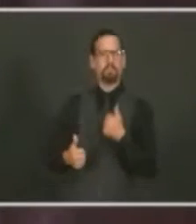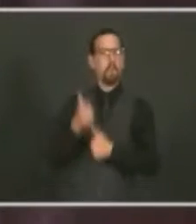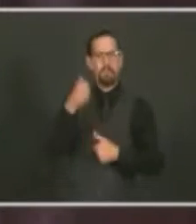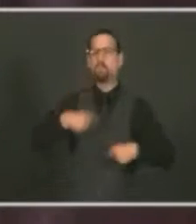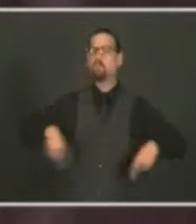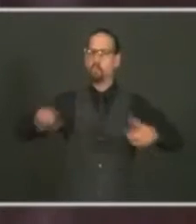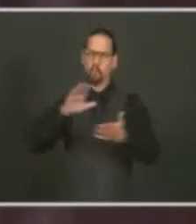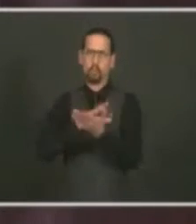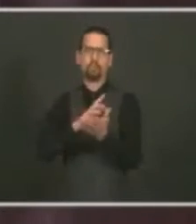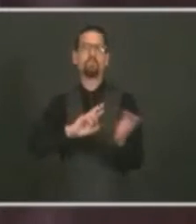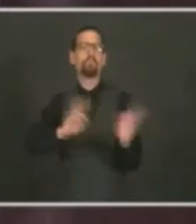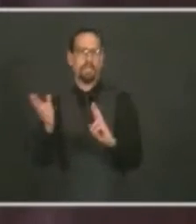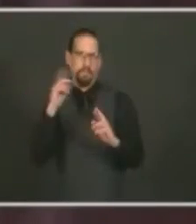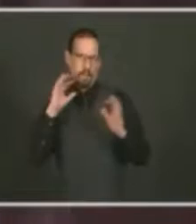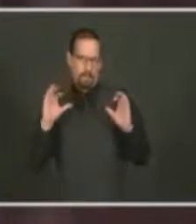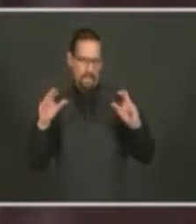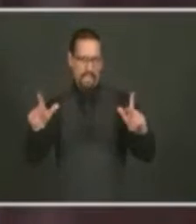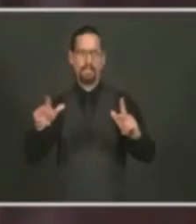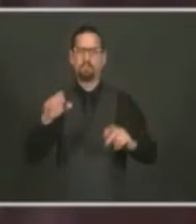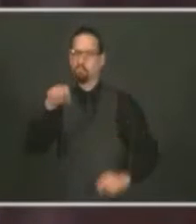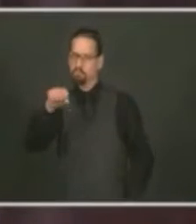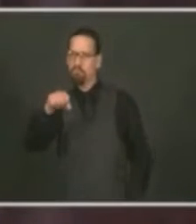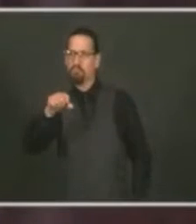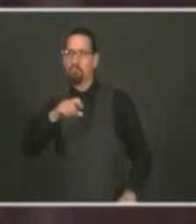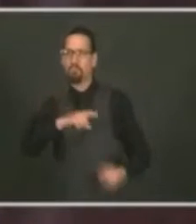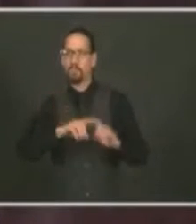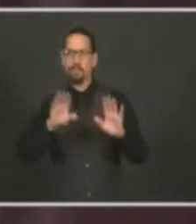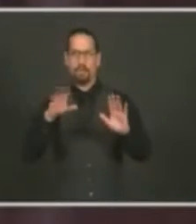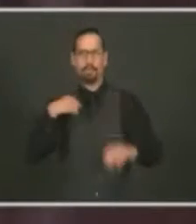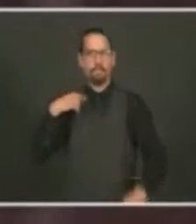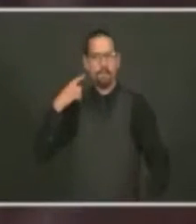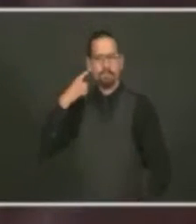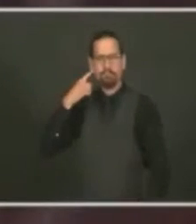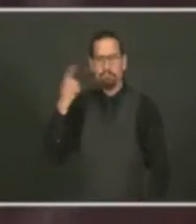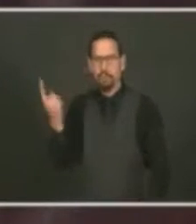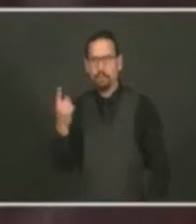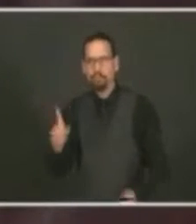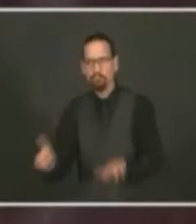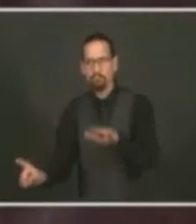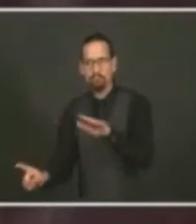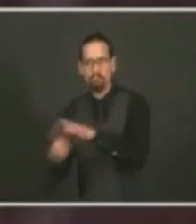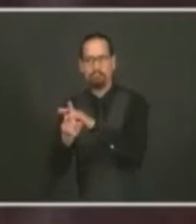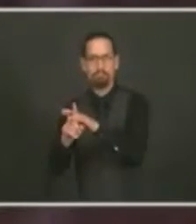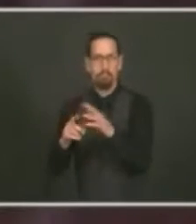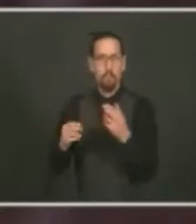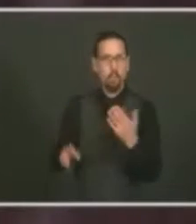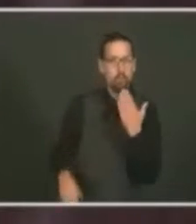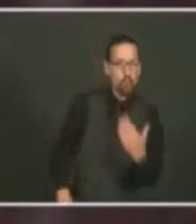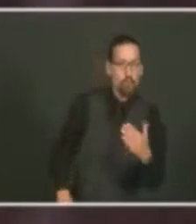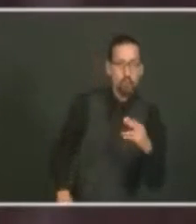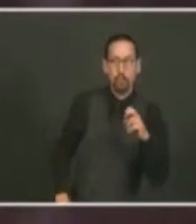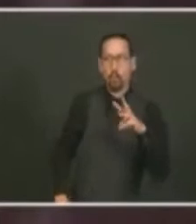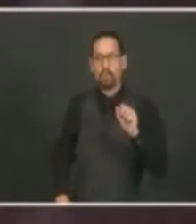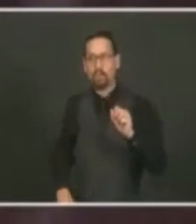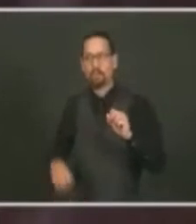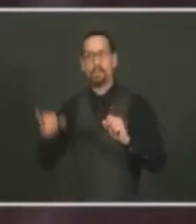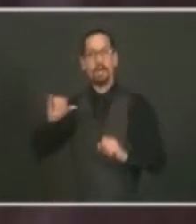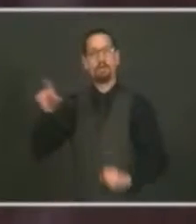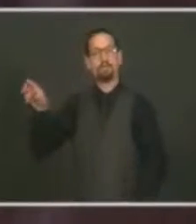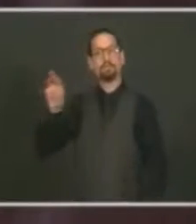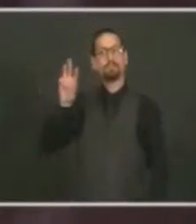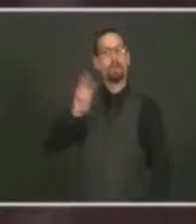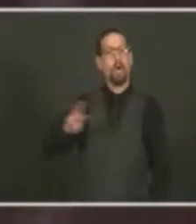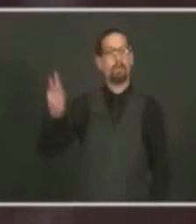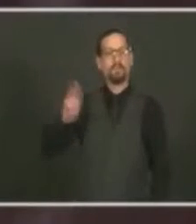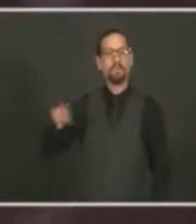So, we're even hearing some potential good news from places like Warwick, who are